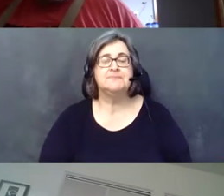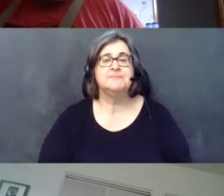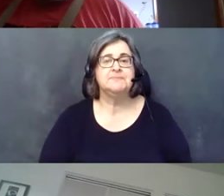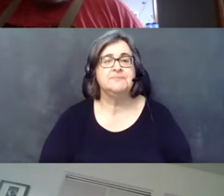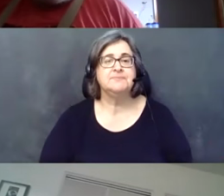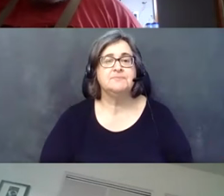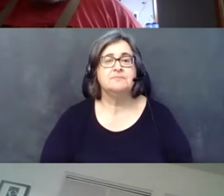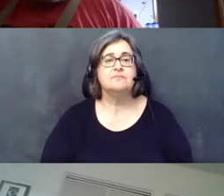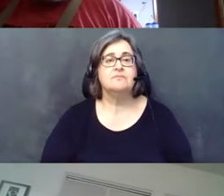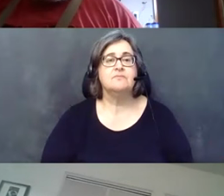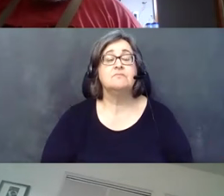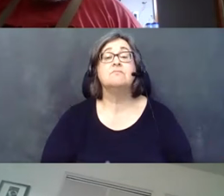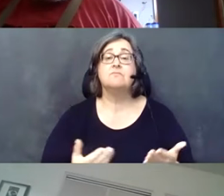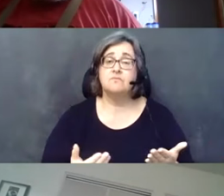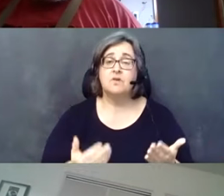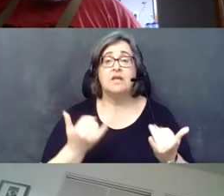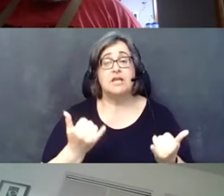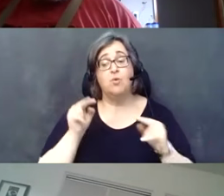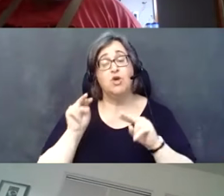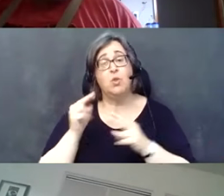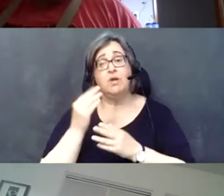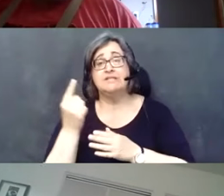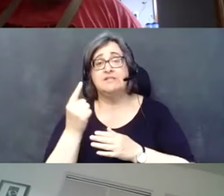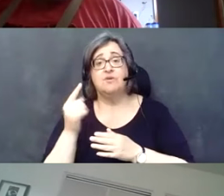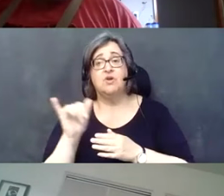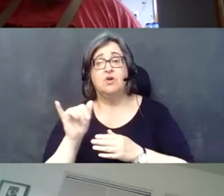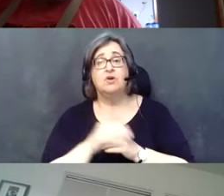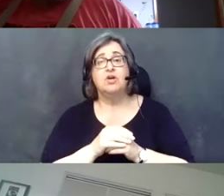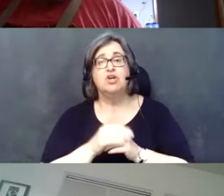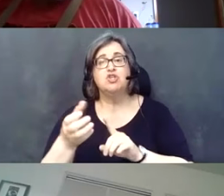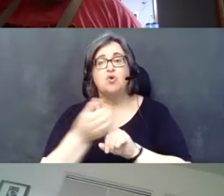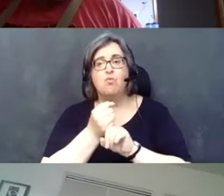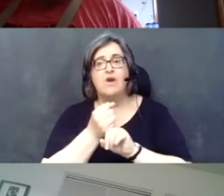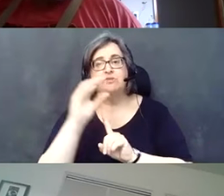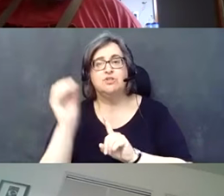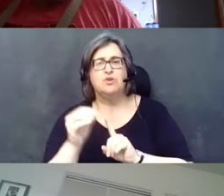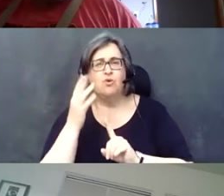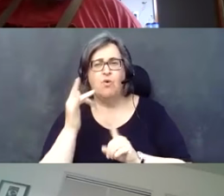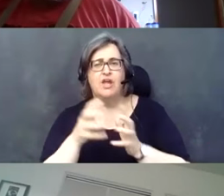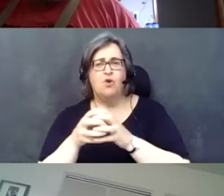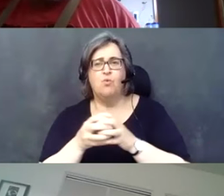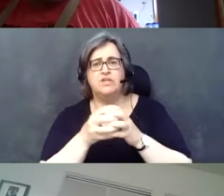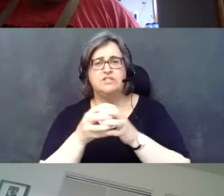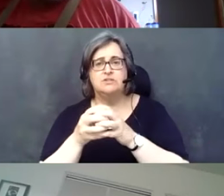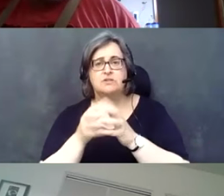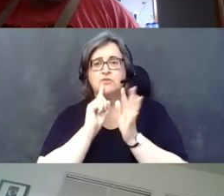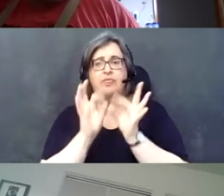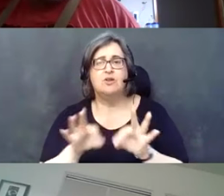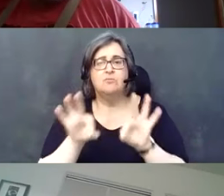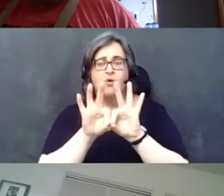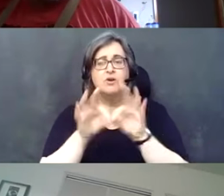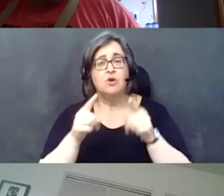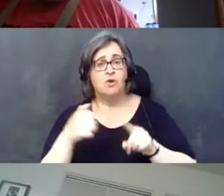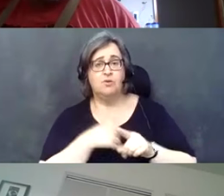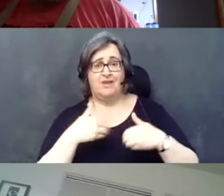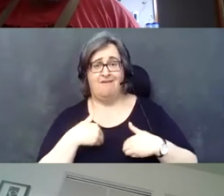On the other side of the system, we can look at something like arrest rates to get a good sense of why intersectionality matters so much when we have